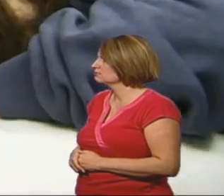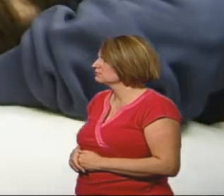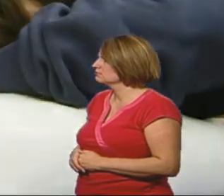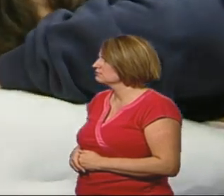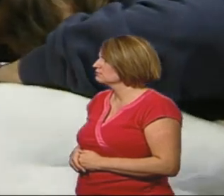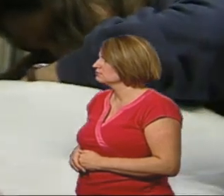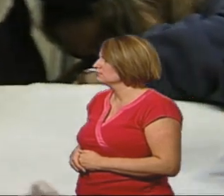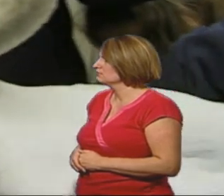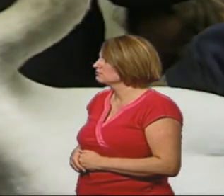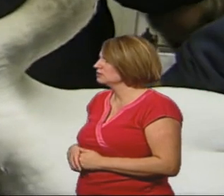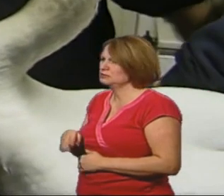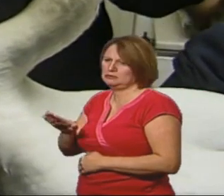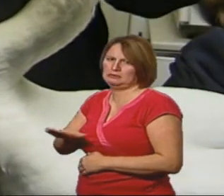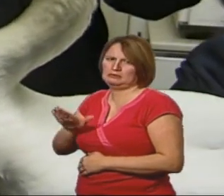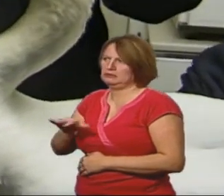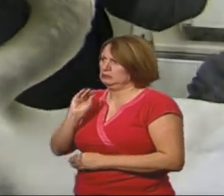Oh, poor fella.